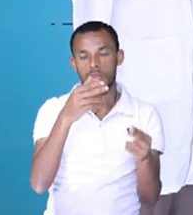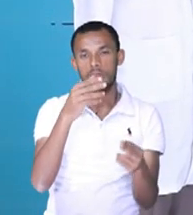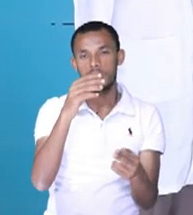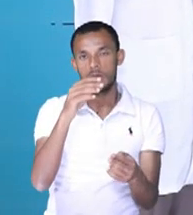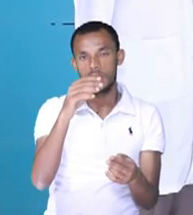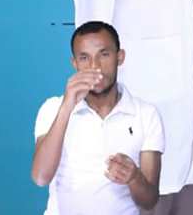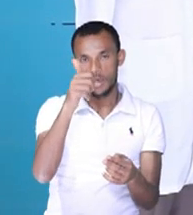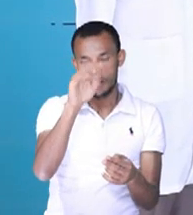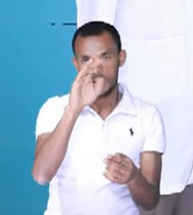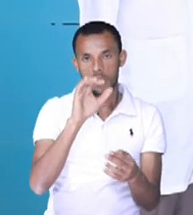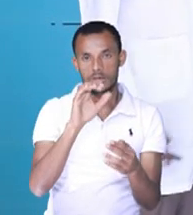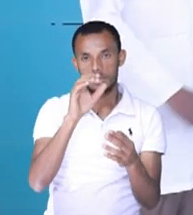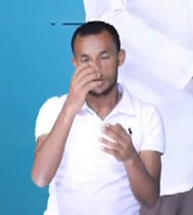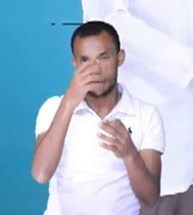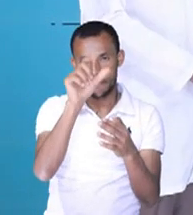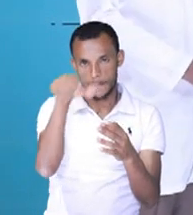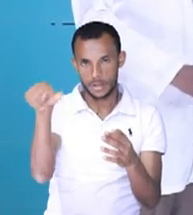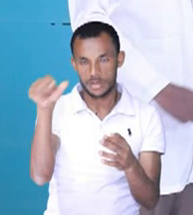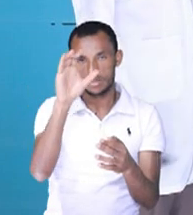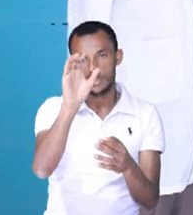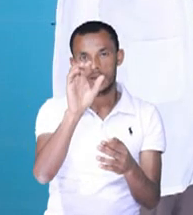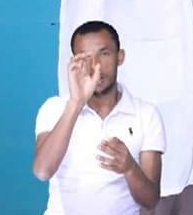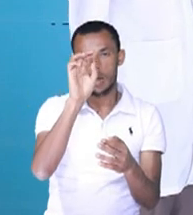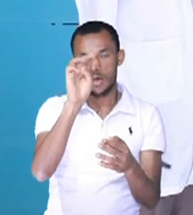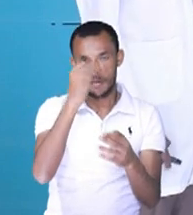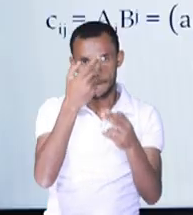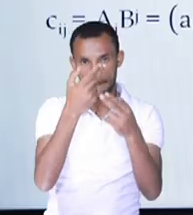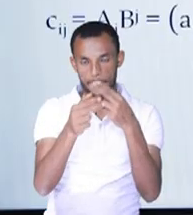C of order M by N.